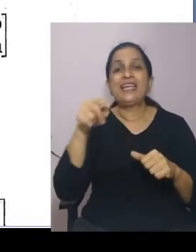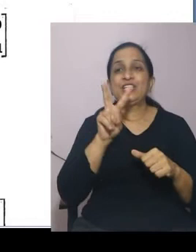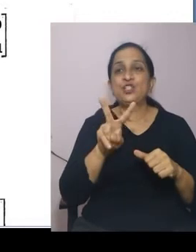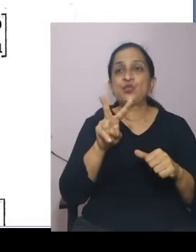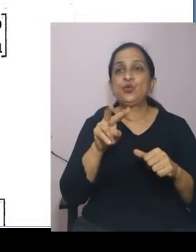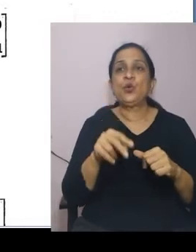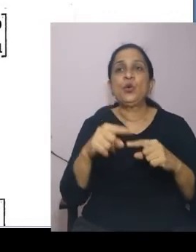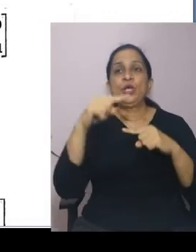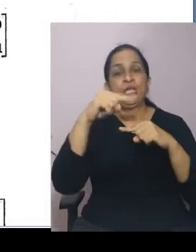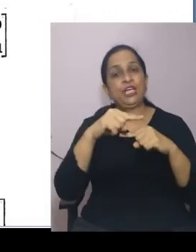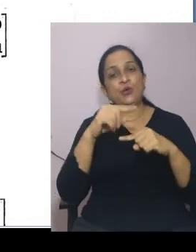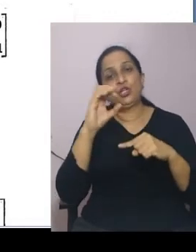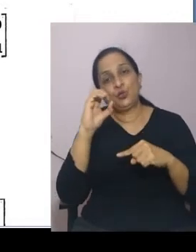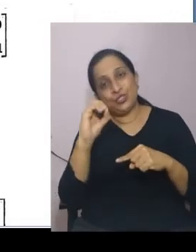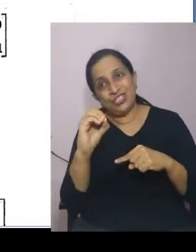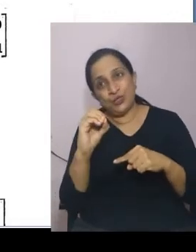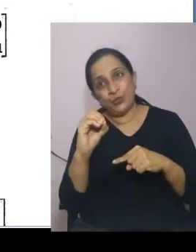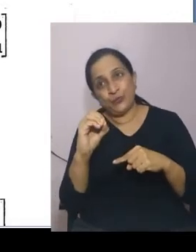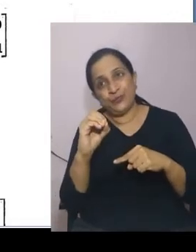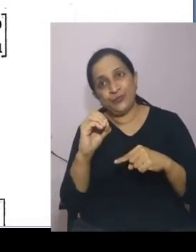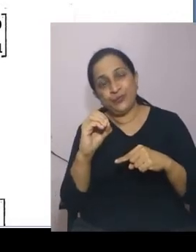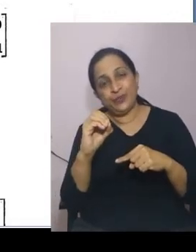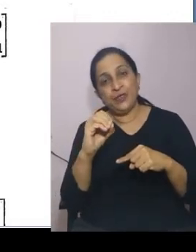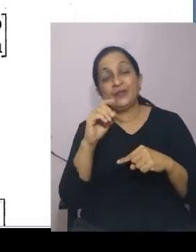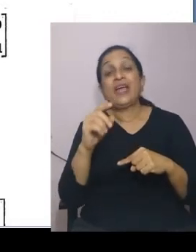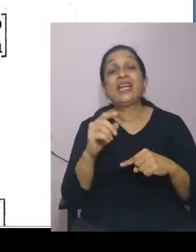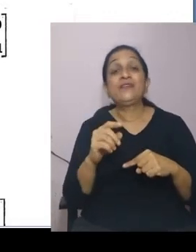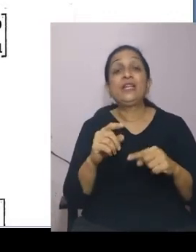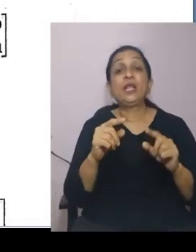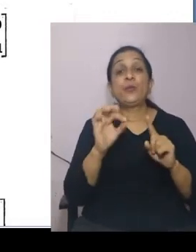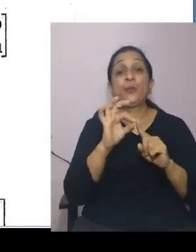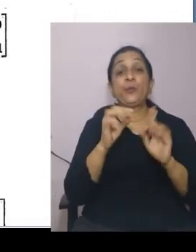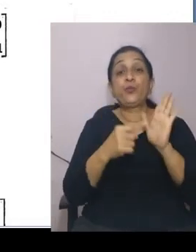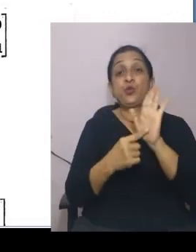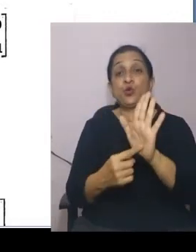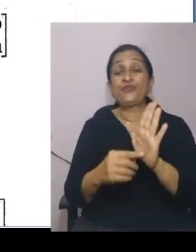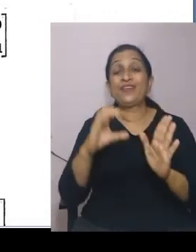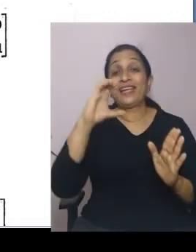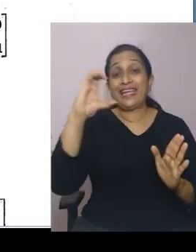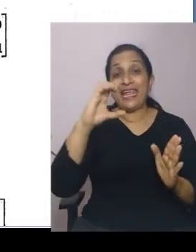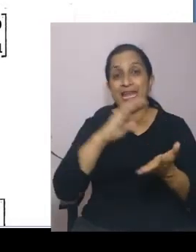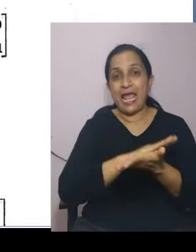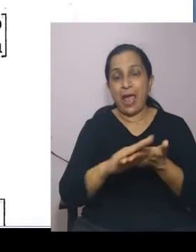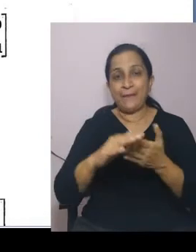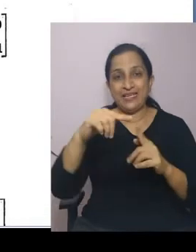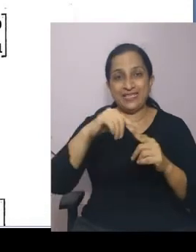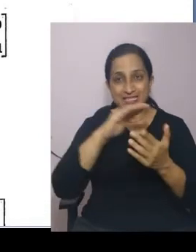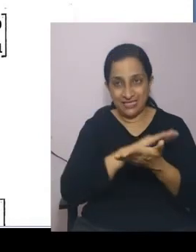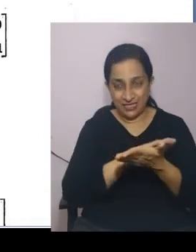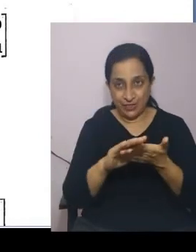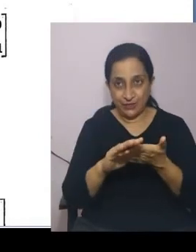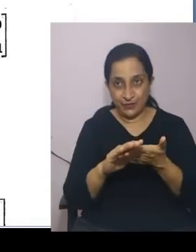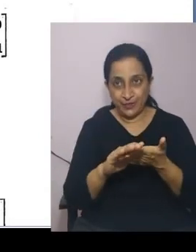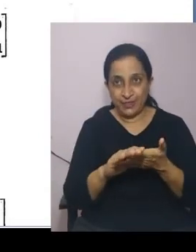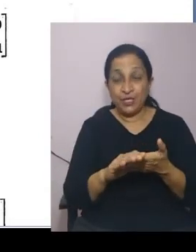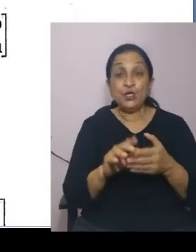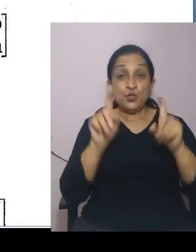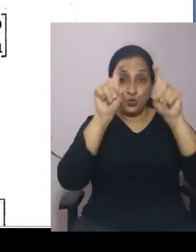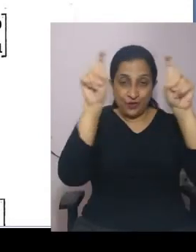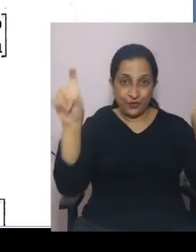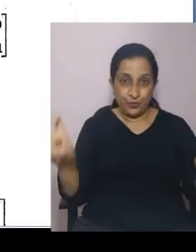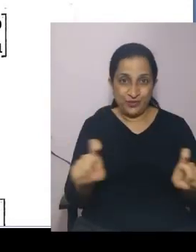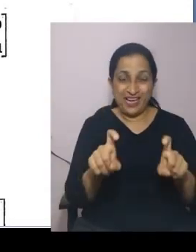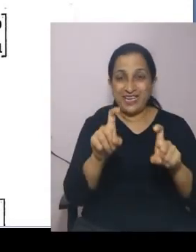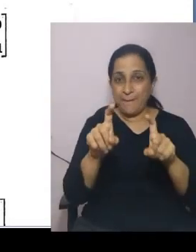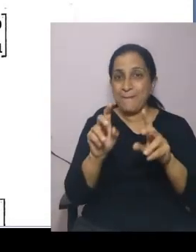0 to prove that, whatever Cayley Hamilton. So once you do that, A squared, that is whatever